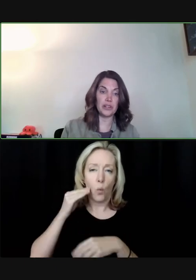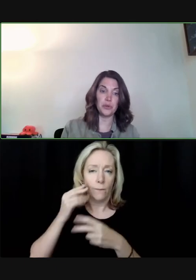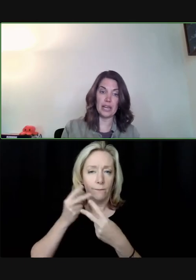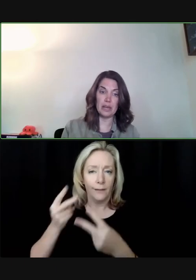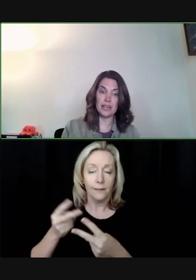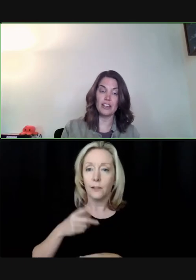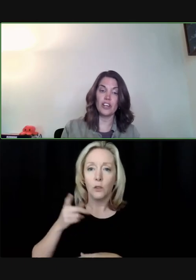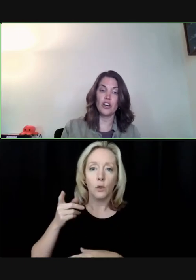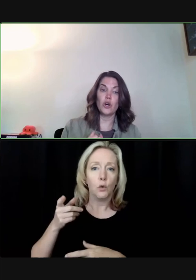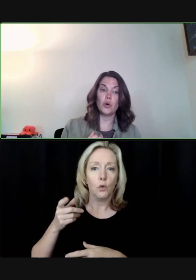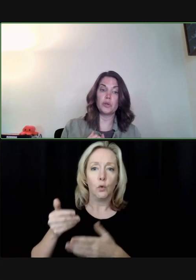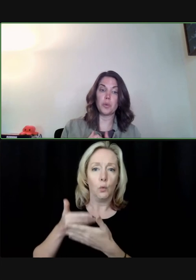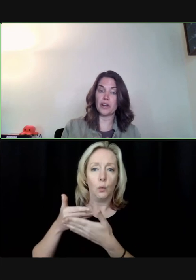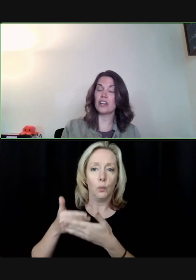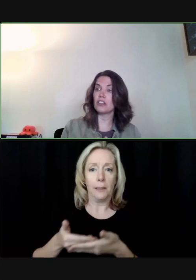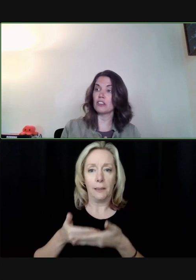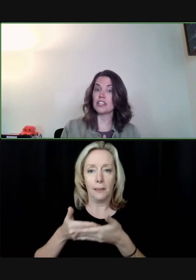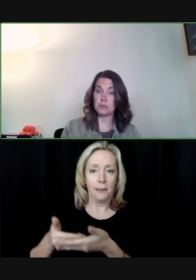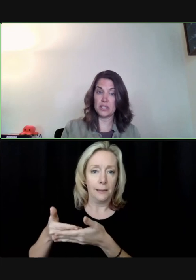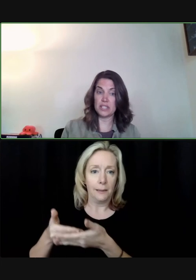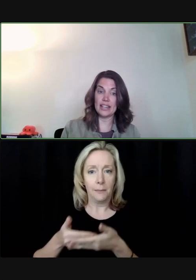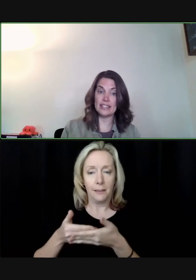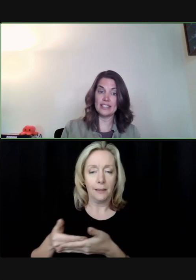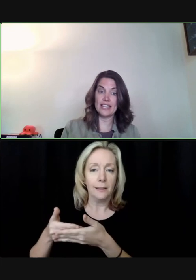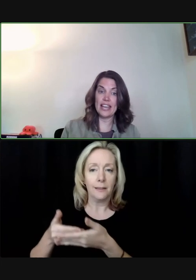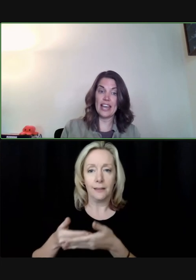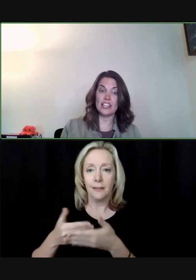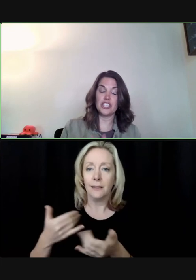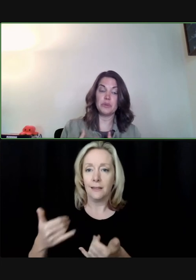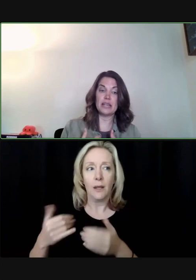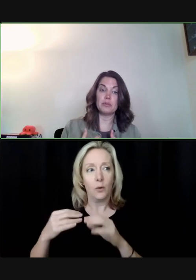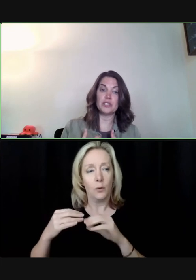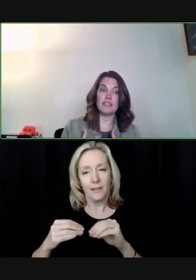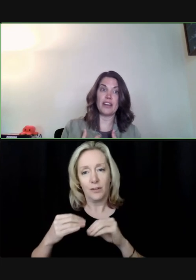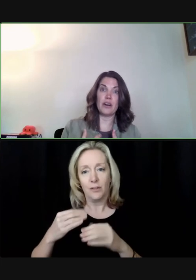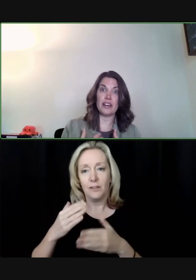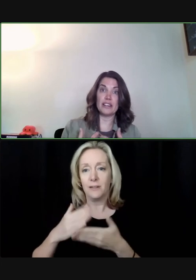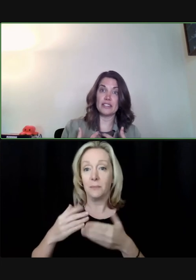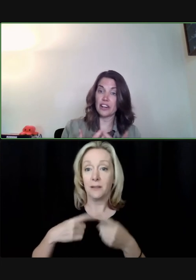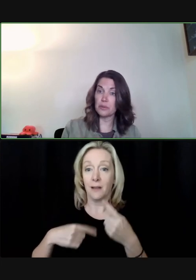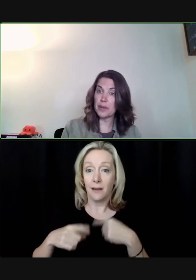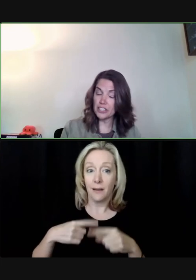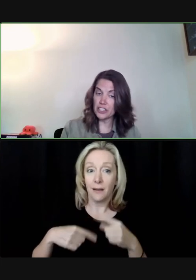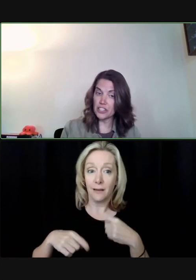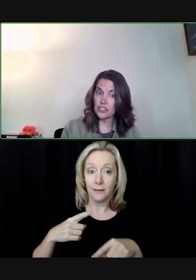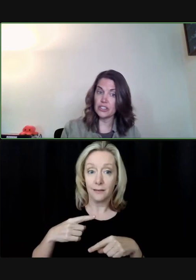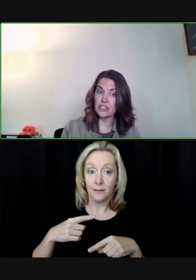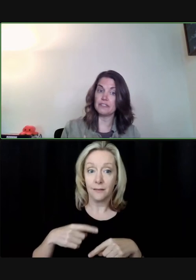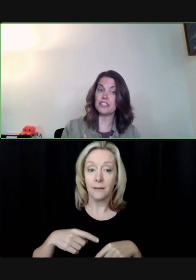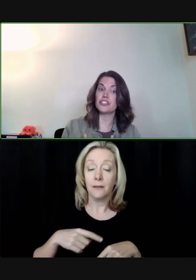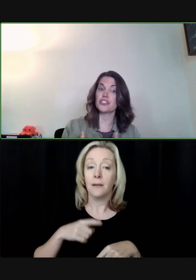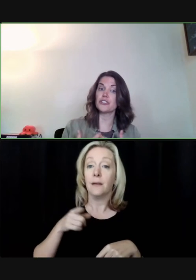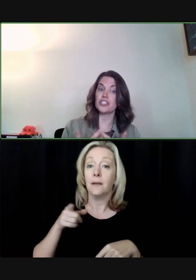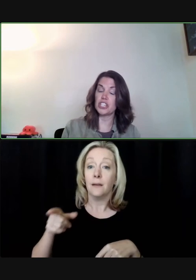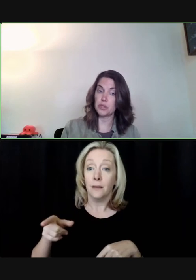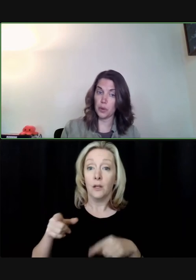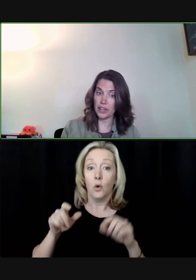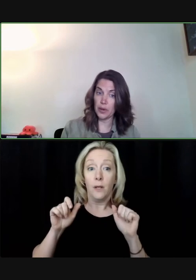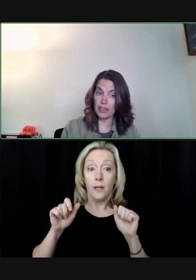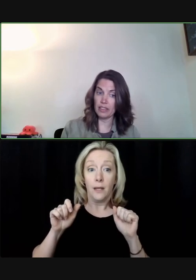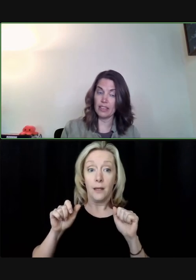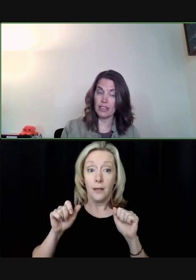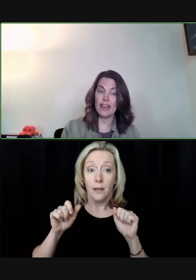parent with a brand new baby who was working on learning some signs, and she was able to give out an entire message to the deaf teacher